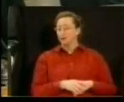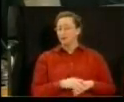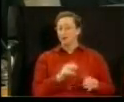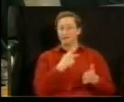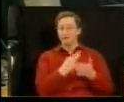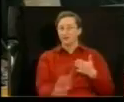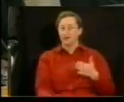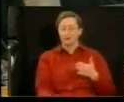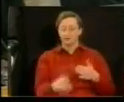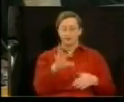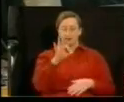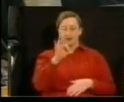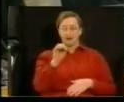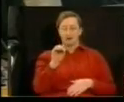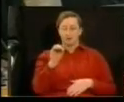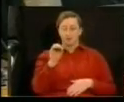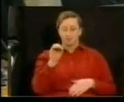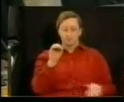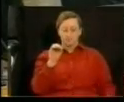on